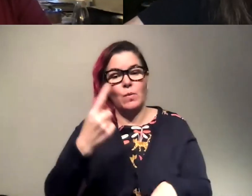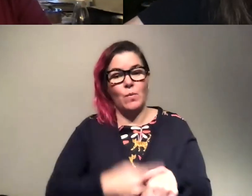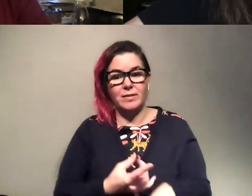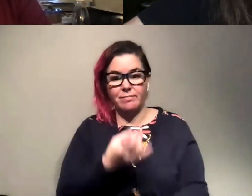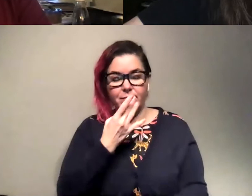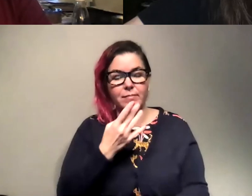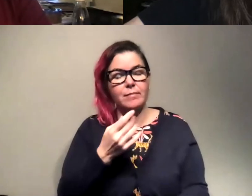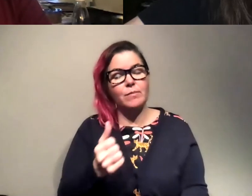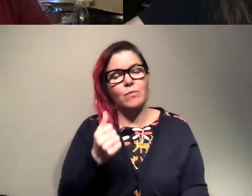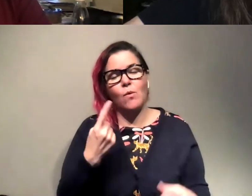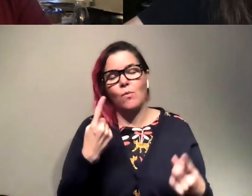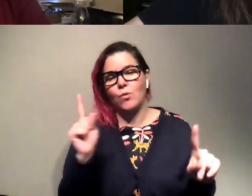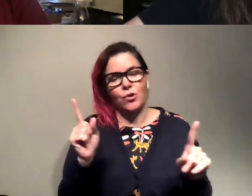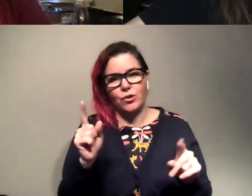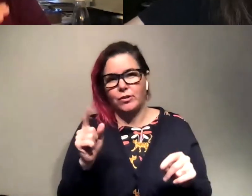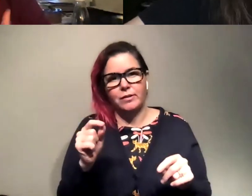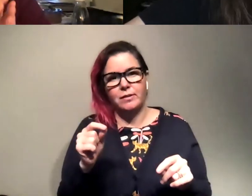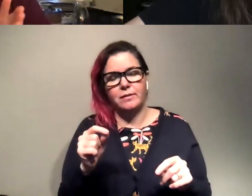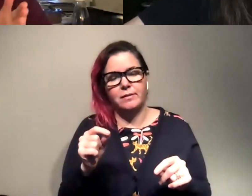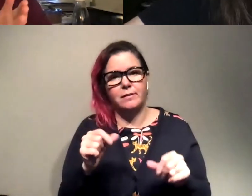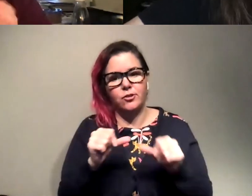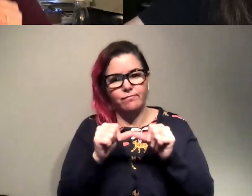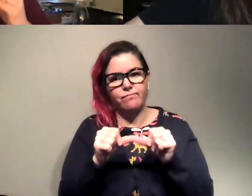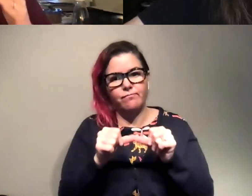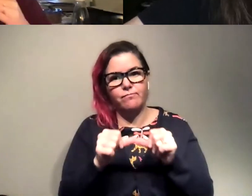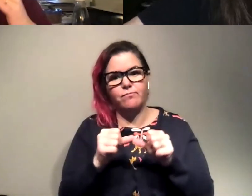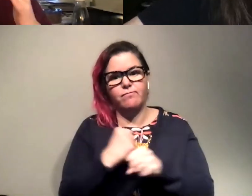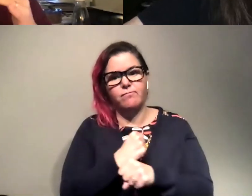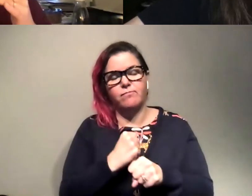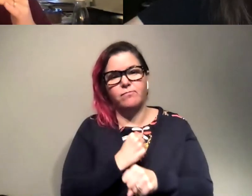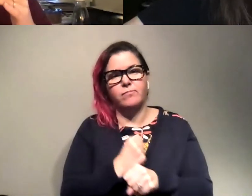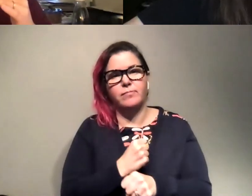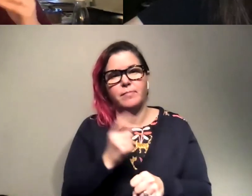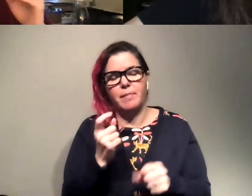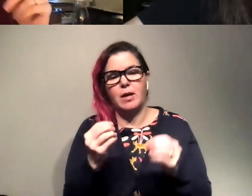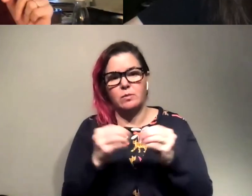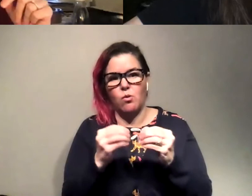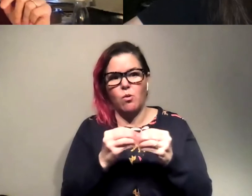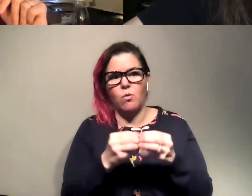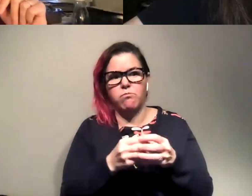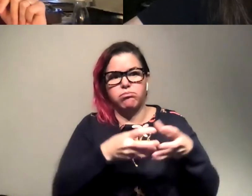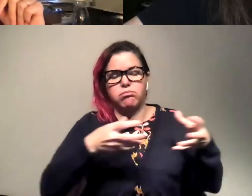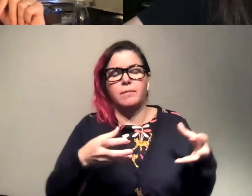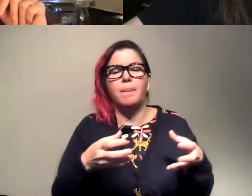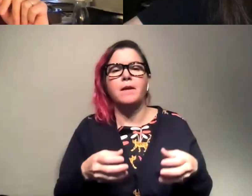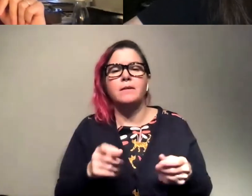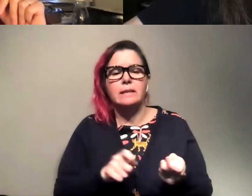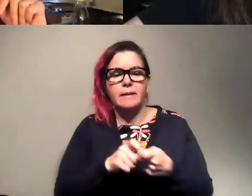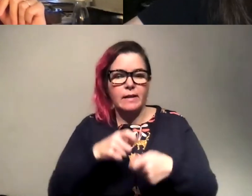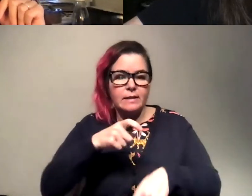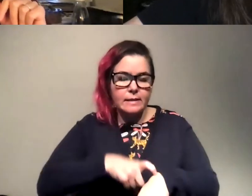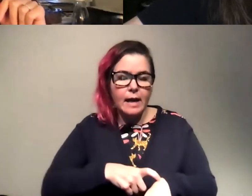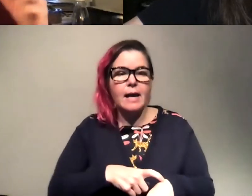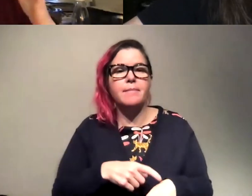necessarily going to be enough for the antibiotic to be there present while more pathogens can grow. So we take it at certain times so that you can get